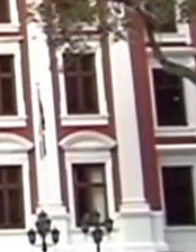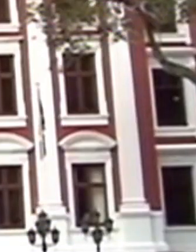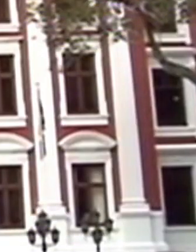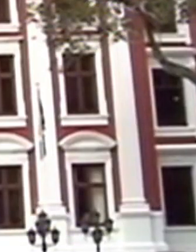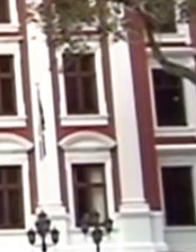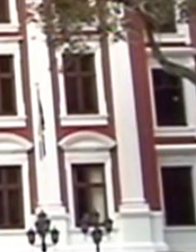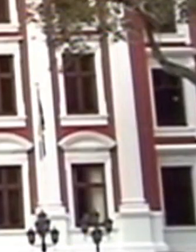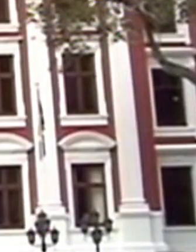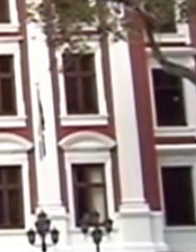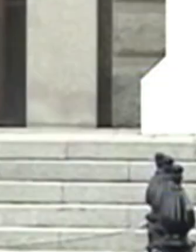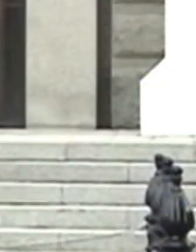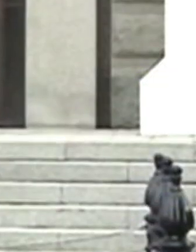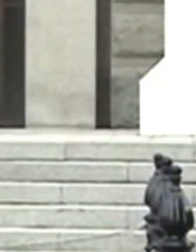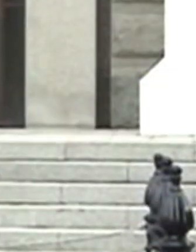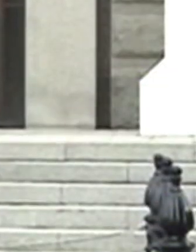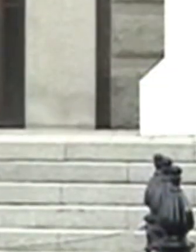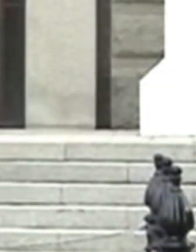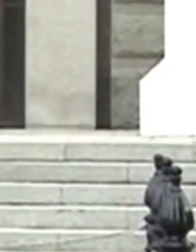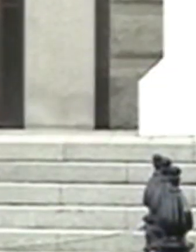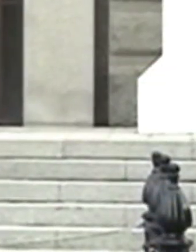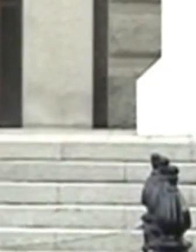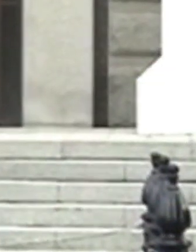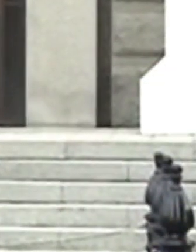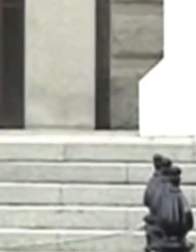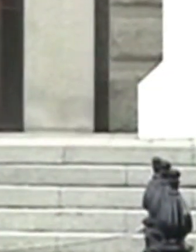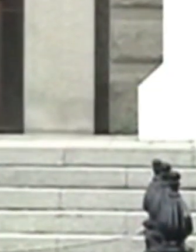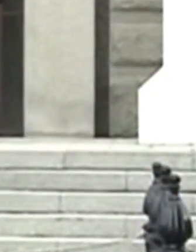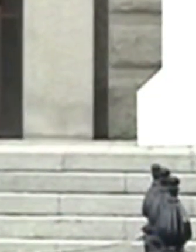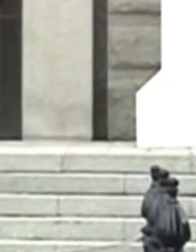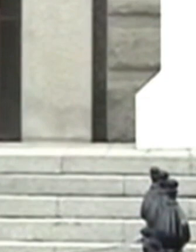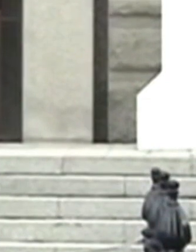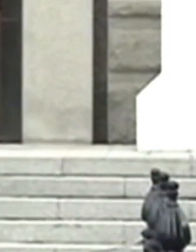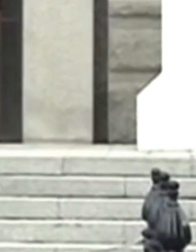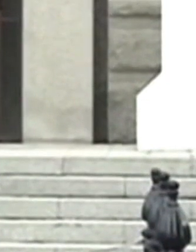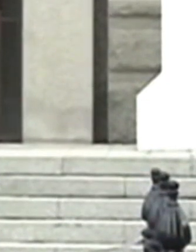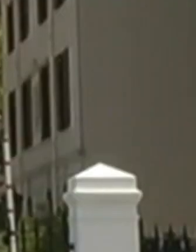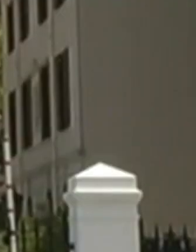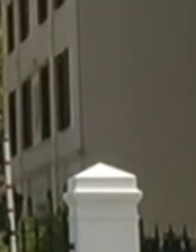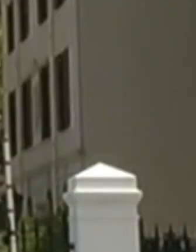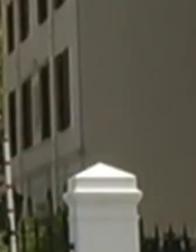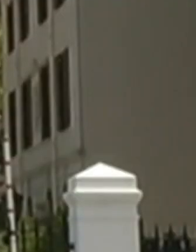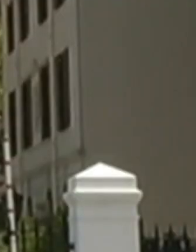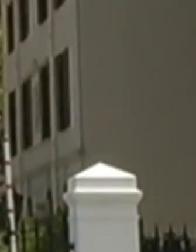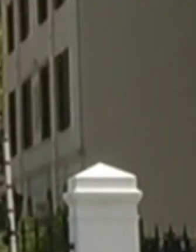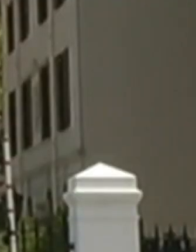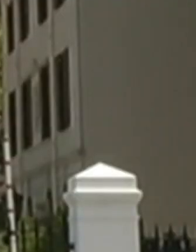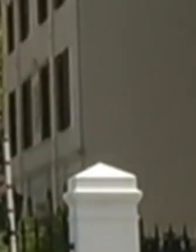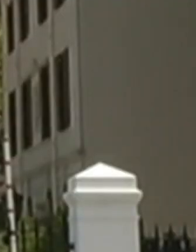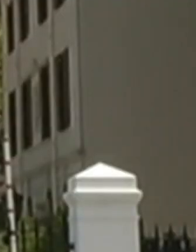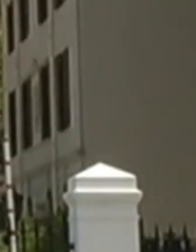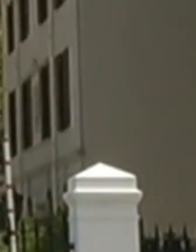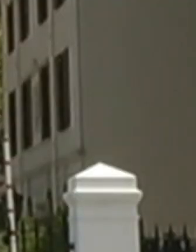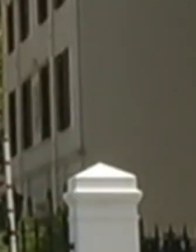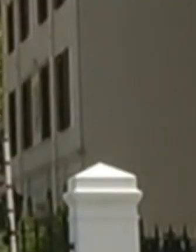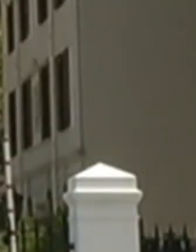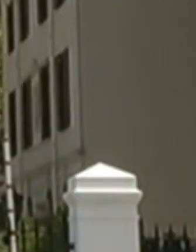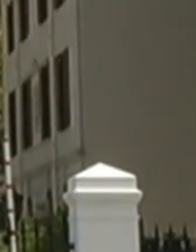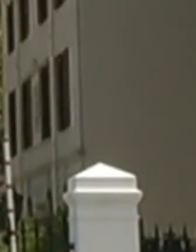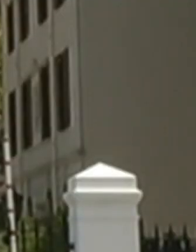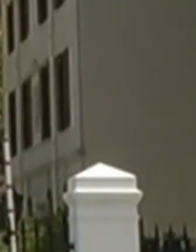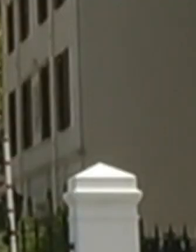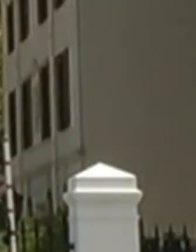Once a beacon of hope for the African continent with the best infrastructure, South Africa is slowly becoming a shadow of its former